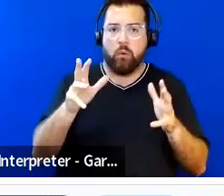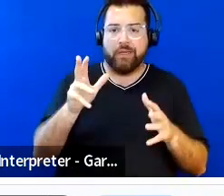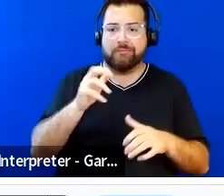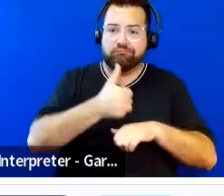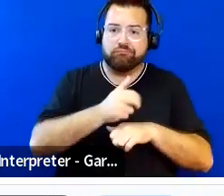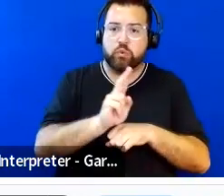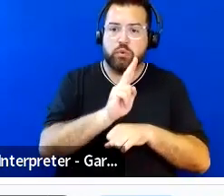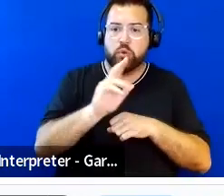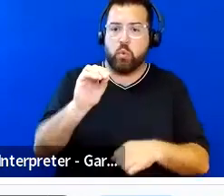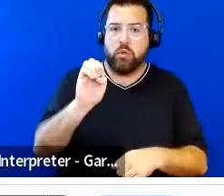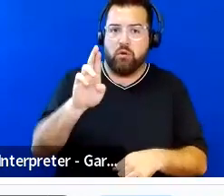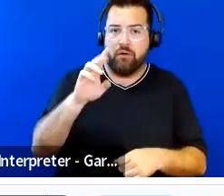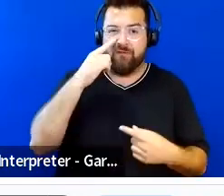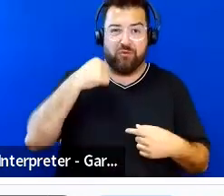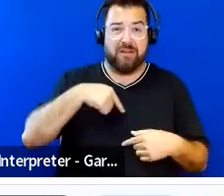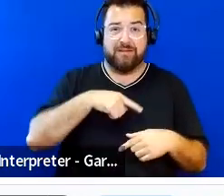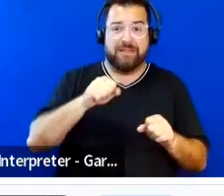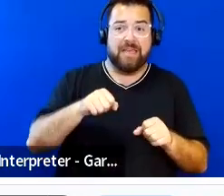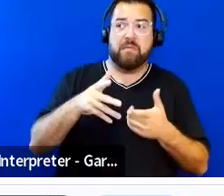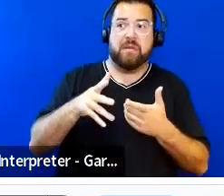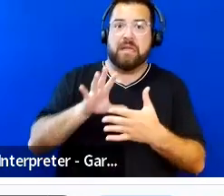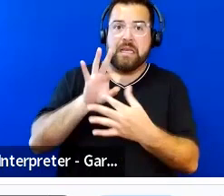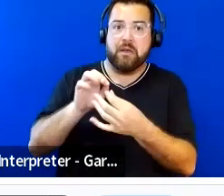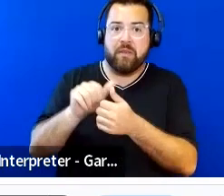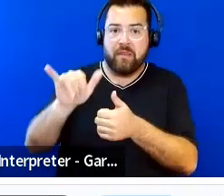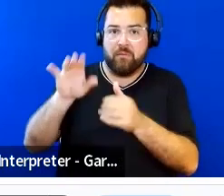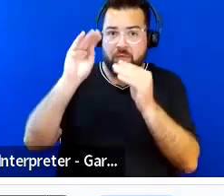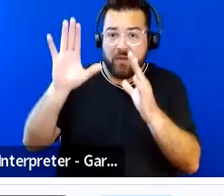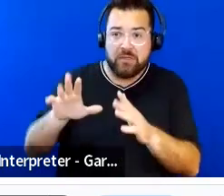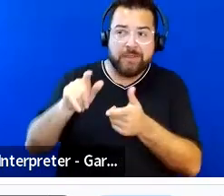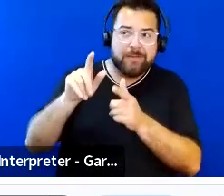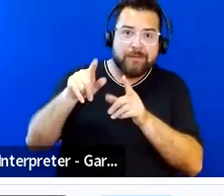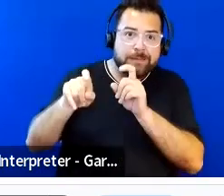That way we can connect with them and just kind of like pick their brains as well.